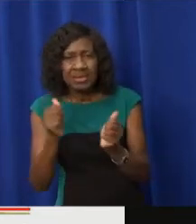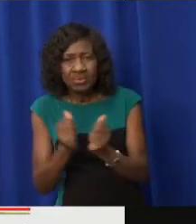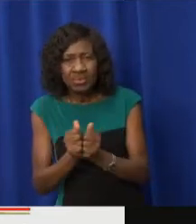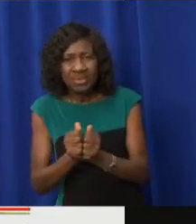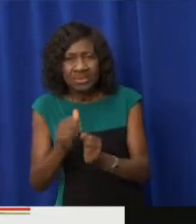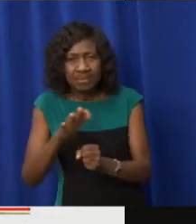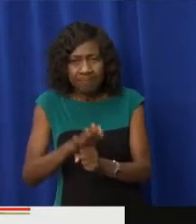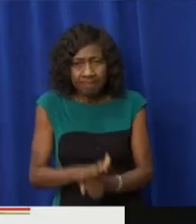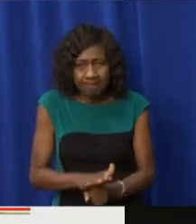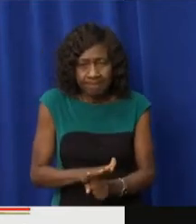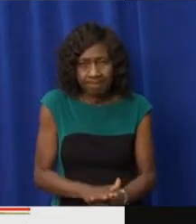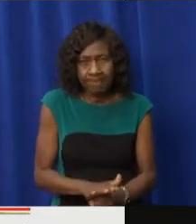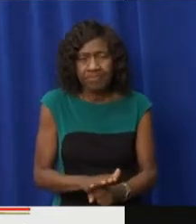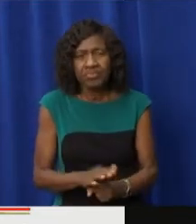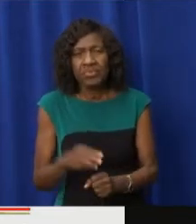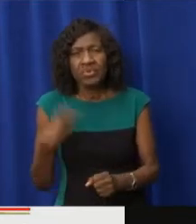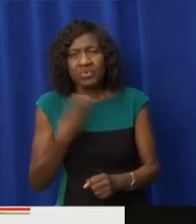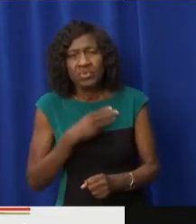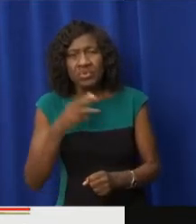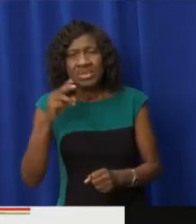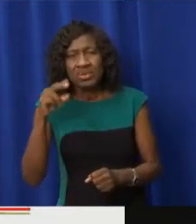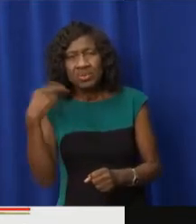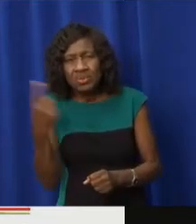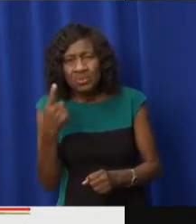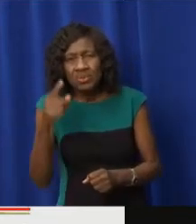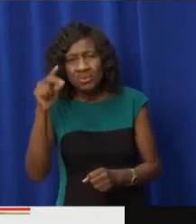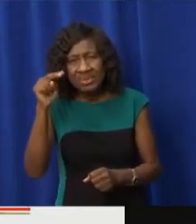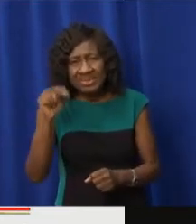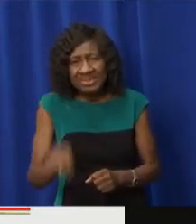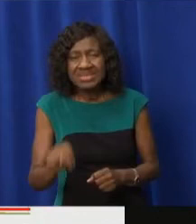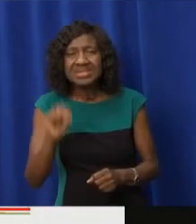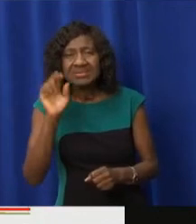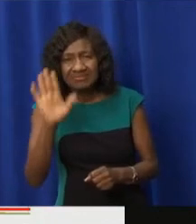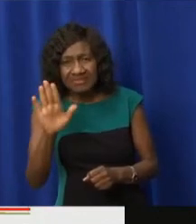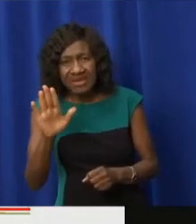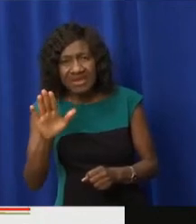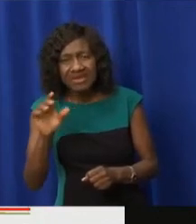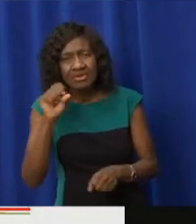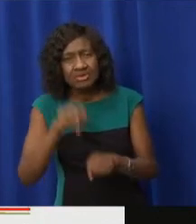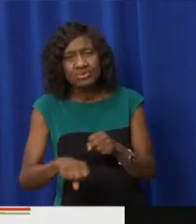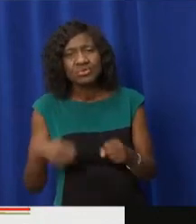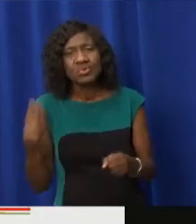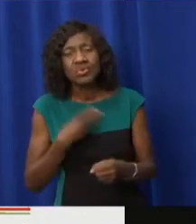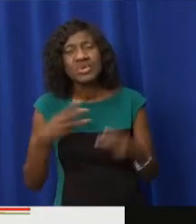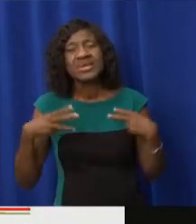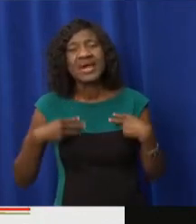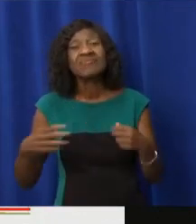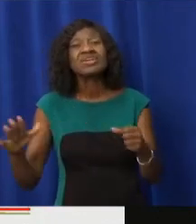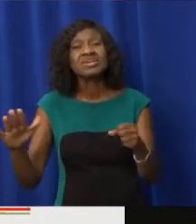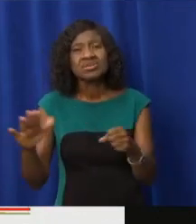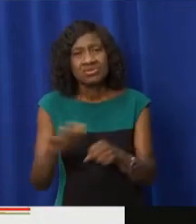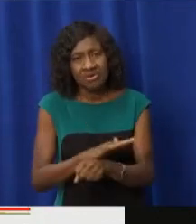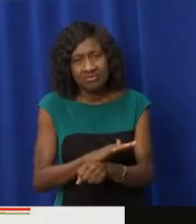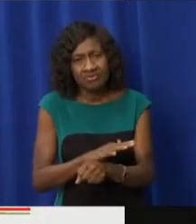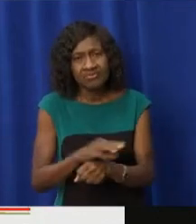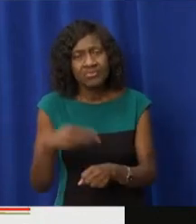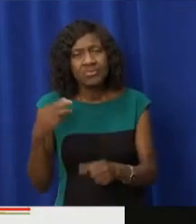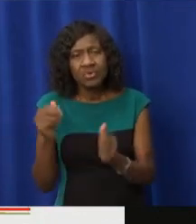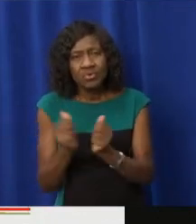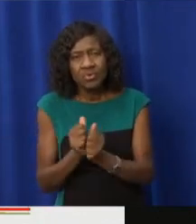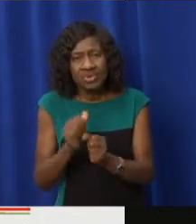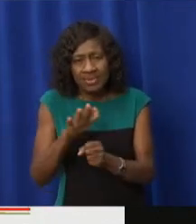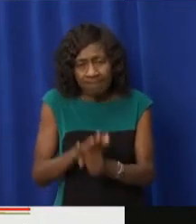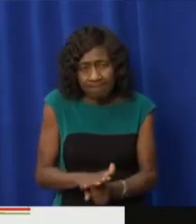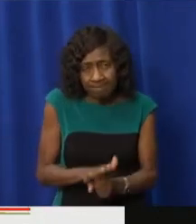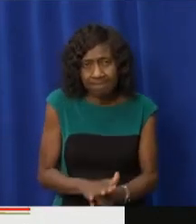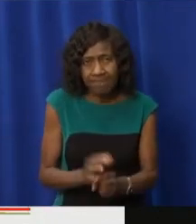we only need 5. So we are well provided for intensive care beds in the island. And with maximal suppression, our hospitals